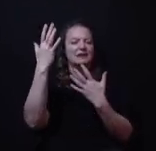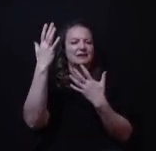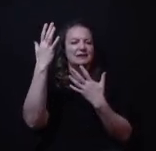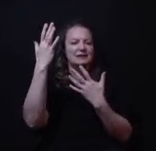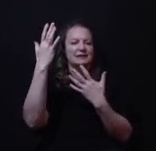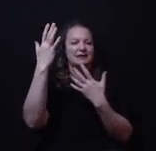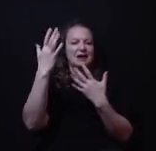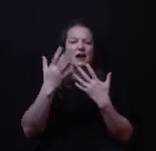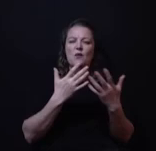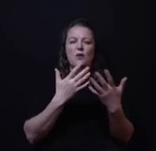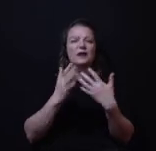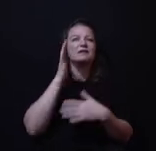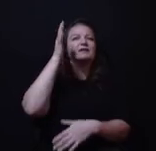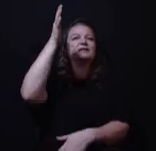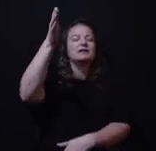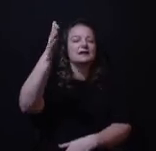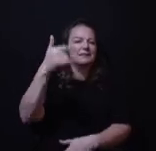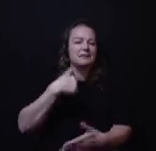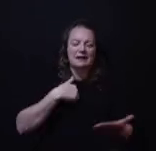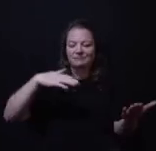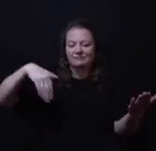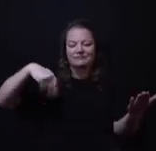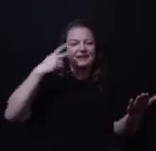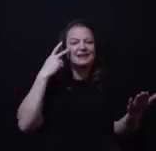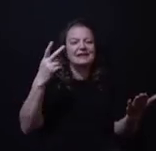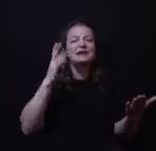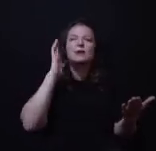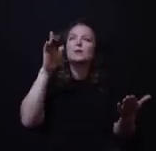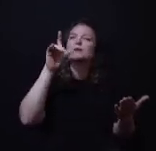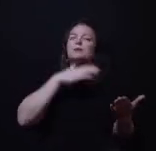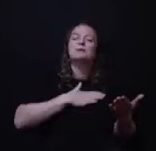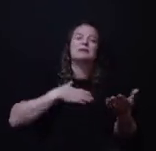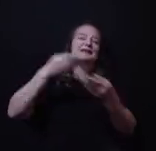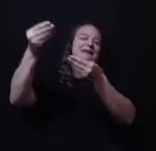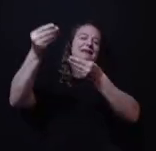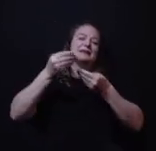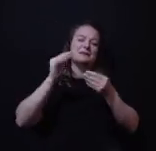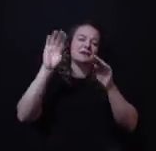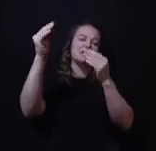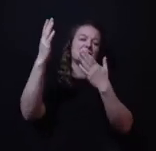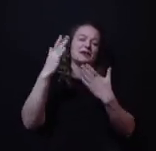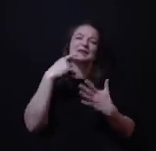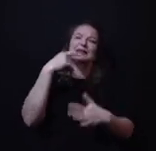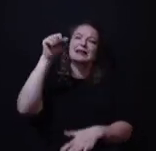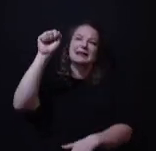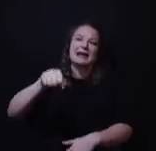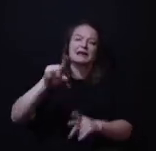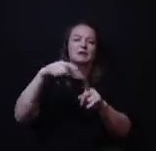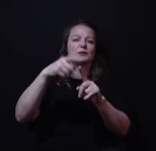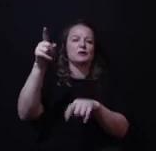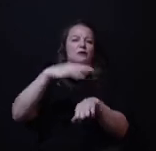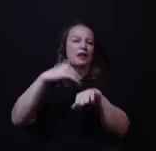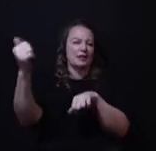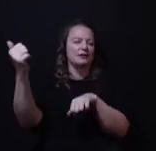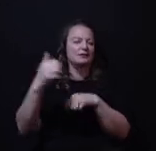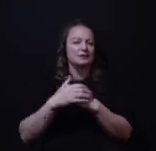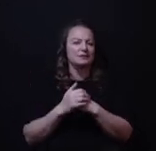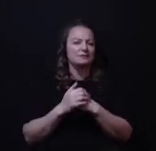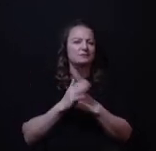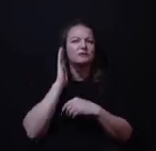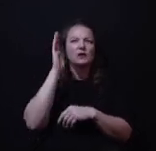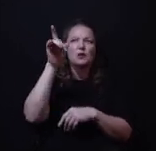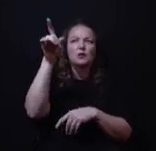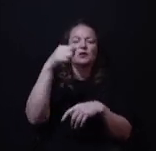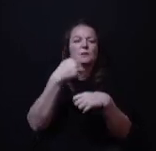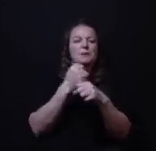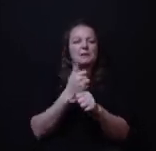For whatever is yet to come that I haven't even seen, will you give me the grace to say yes when you ask it? Would you make us,